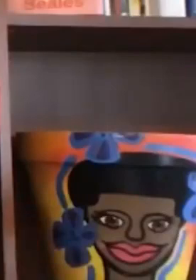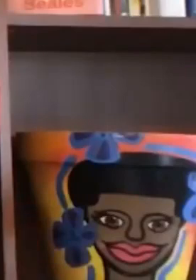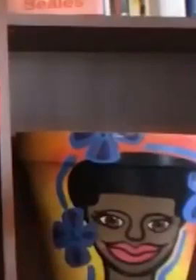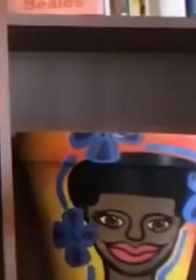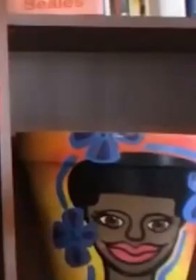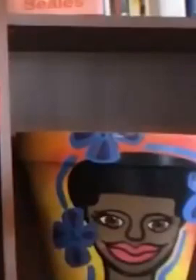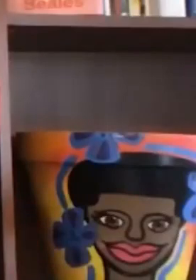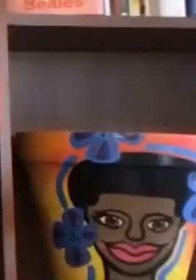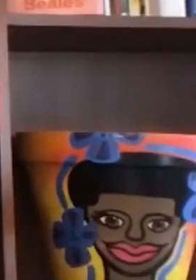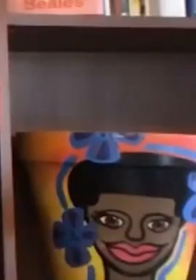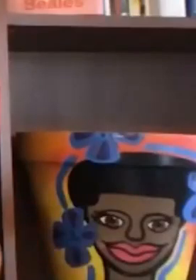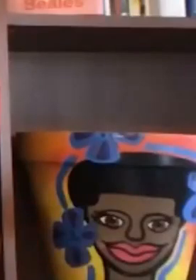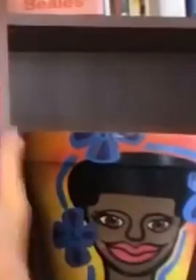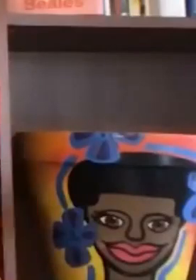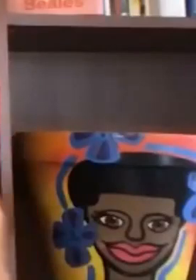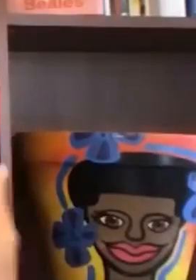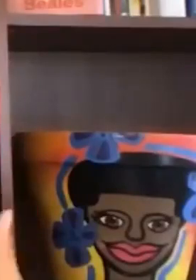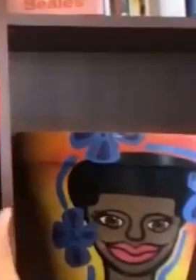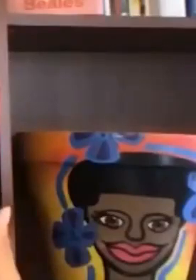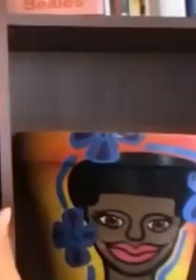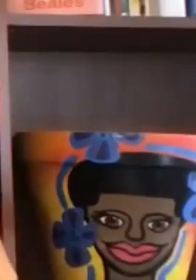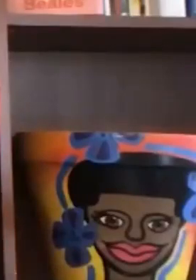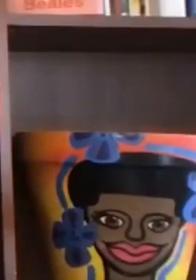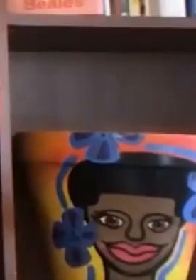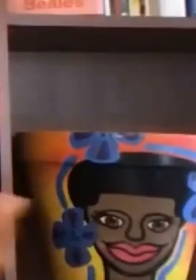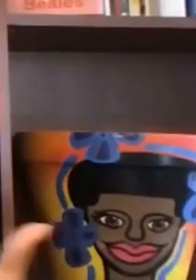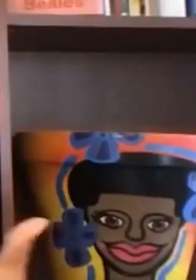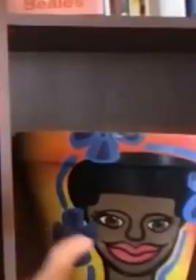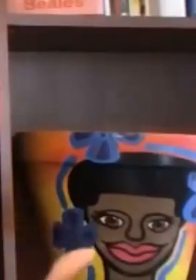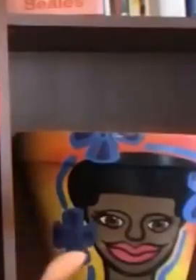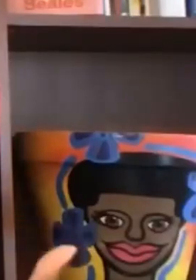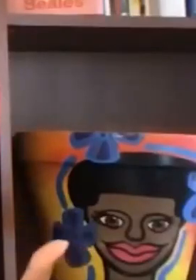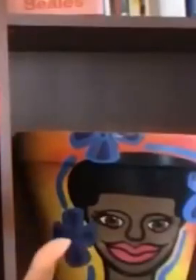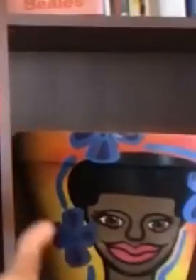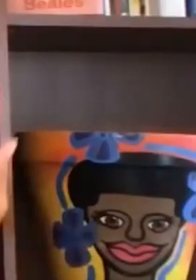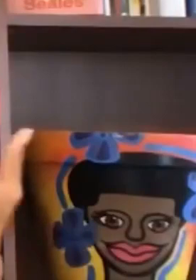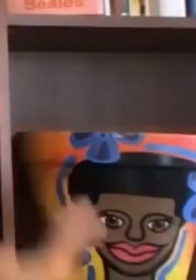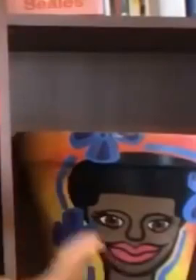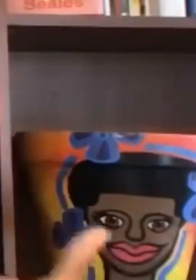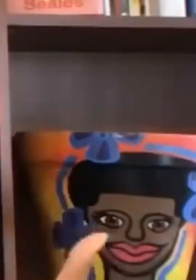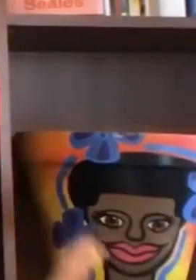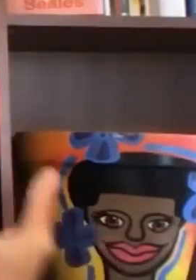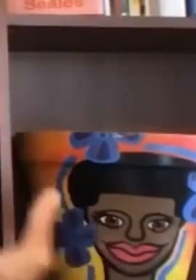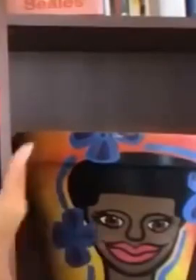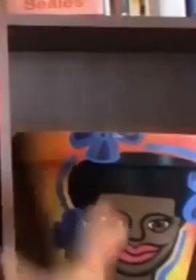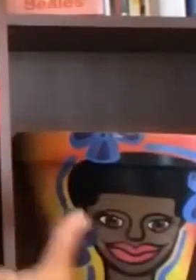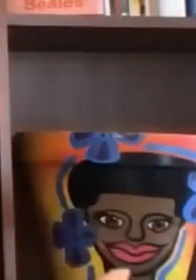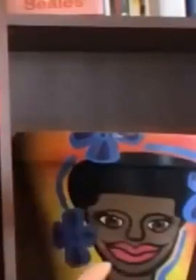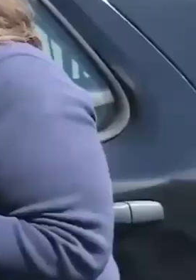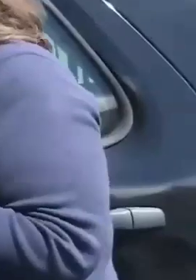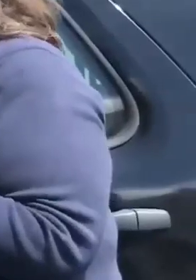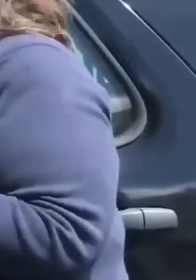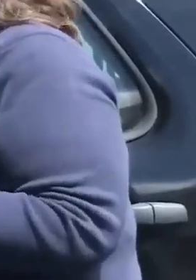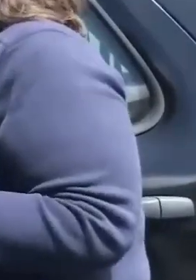watching it. But when you're in that situation, it is not an annoyance. It is a disruption of your